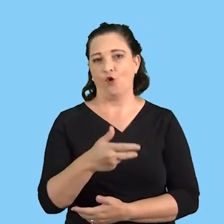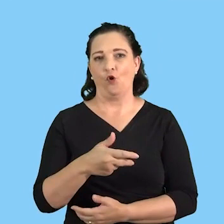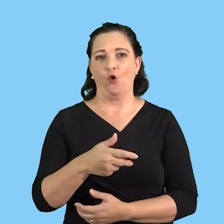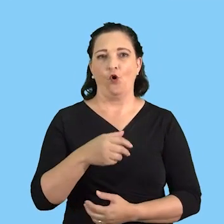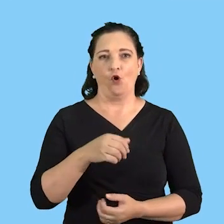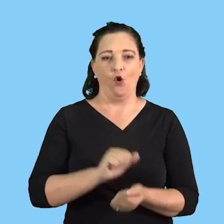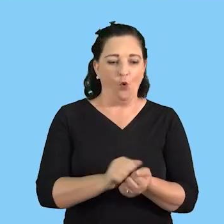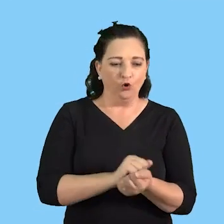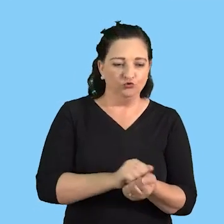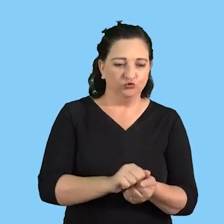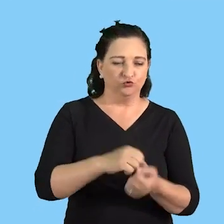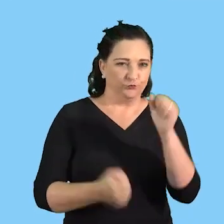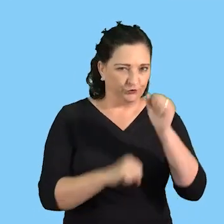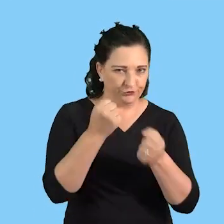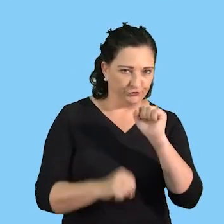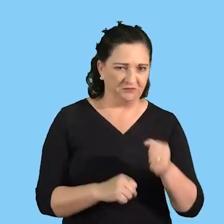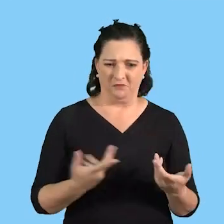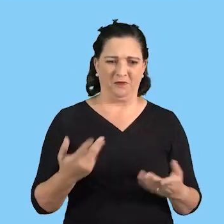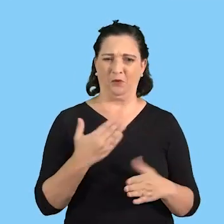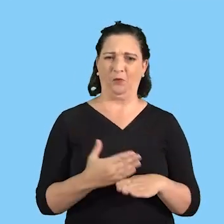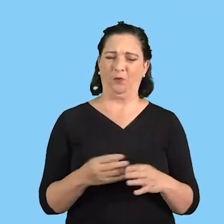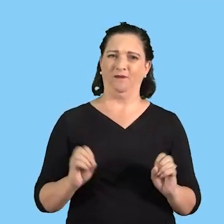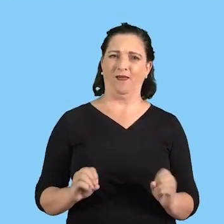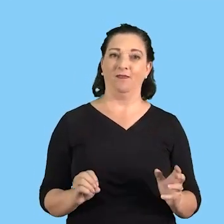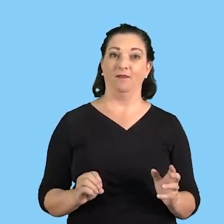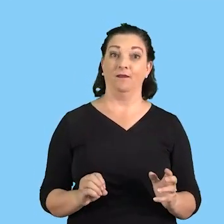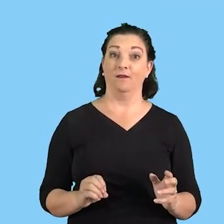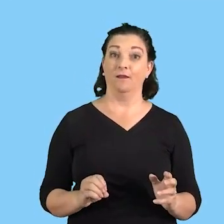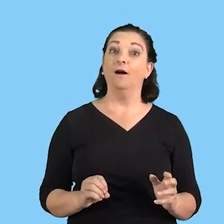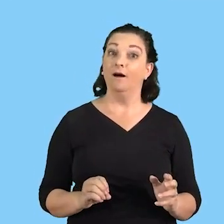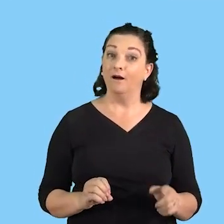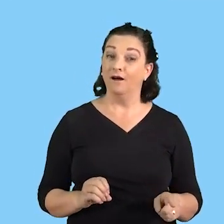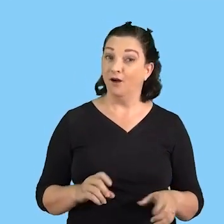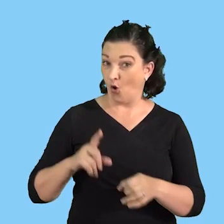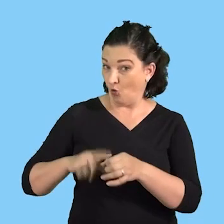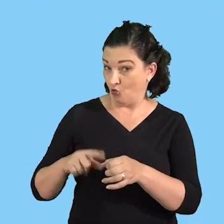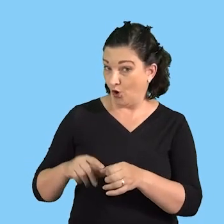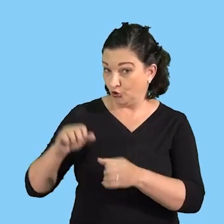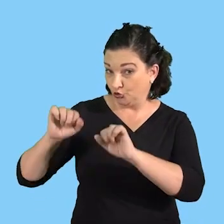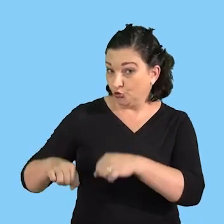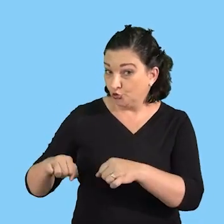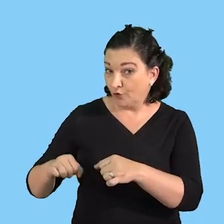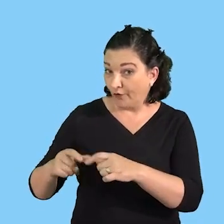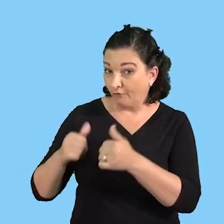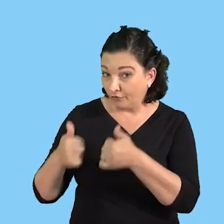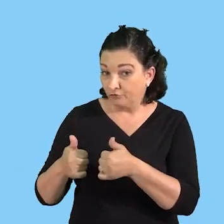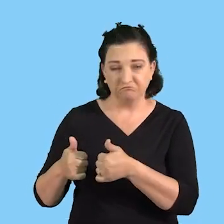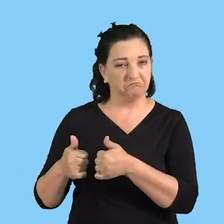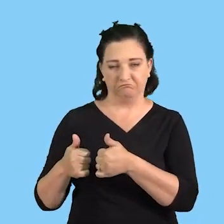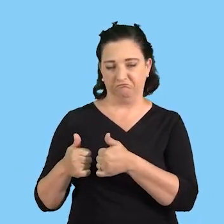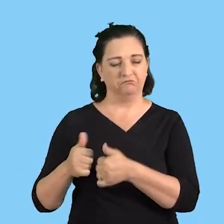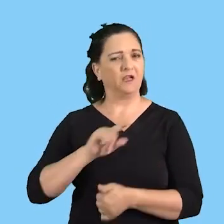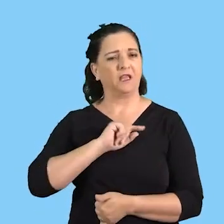working, it's as a result that quality assurance was not done properly. Because if it was, we were going